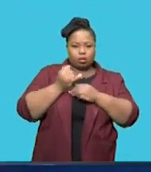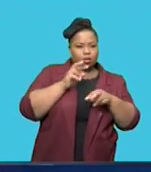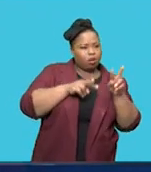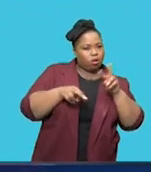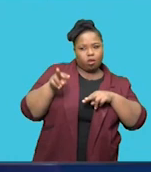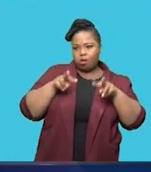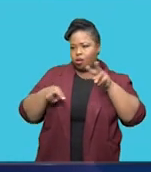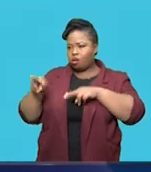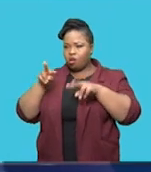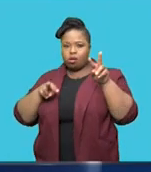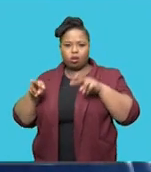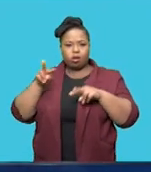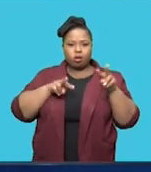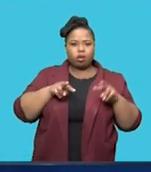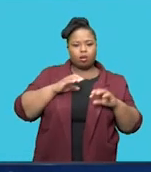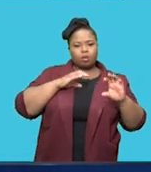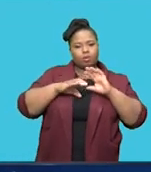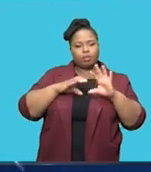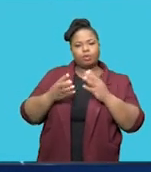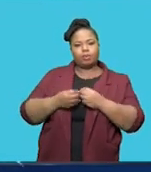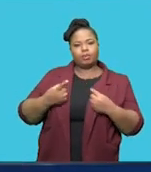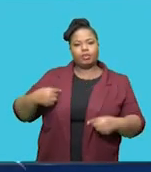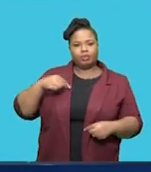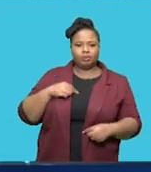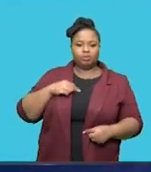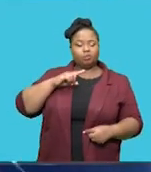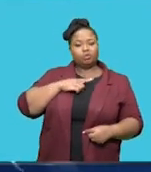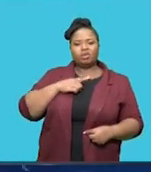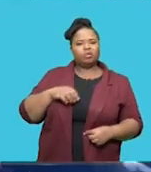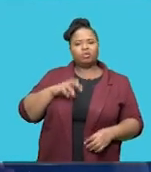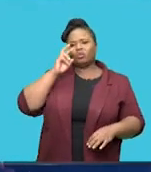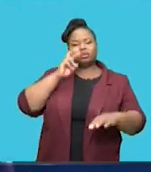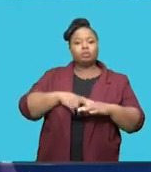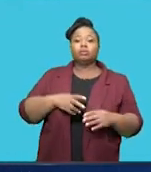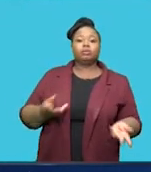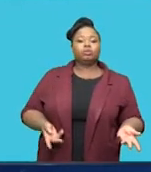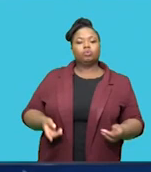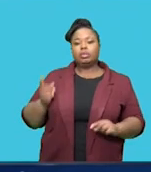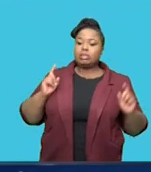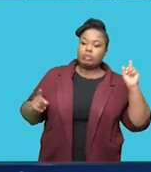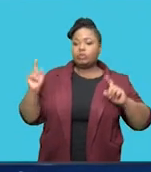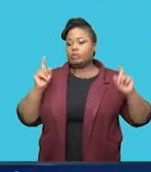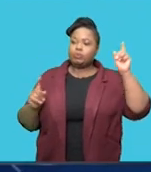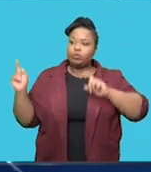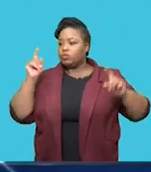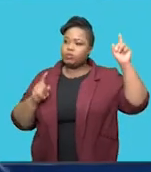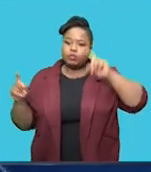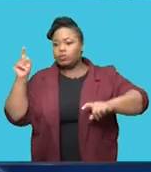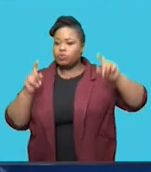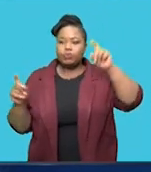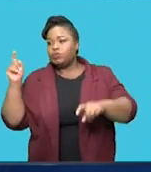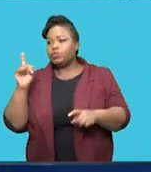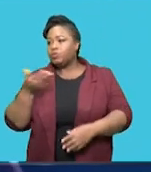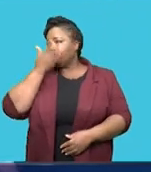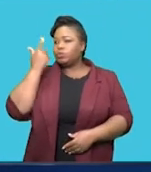going around and communicating with us, so that we don't at the end run like Casey and Jojo. We don't